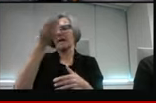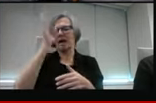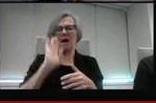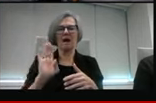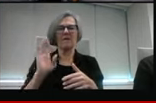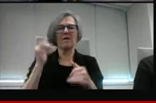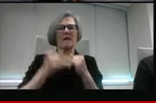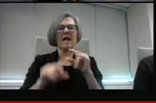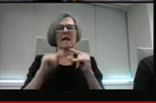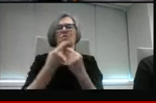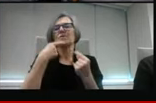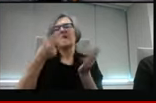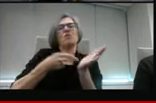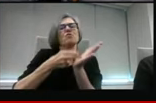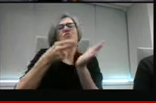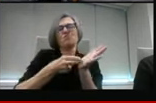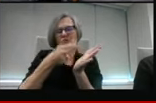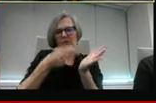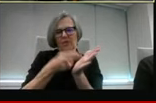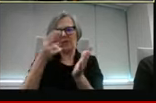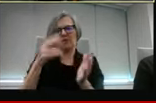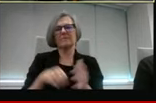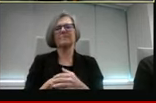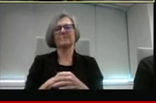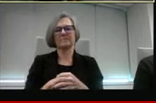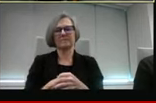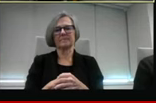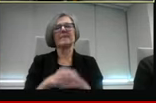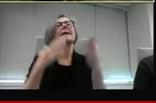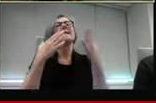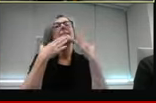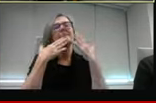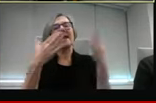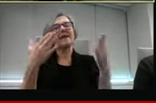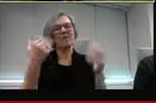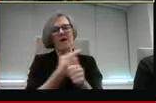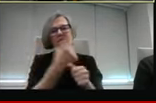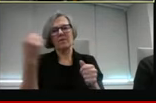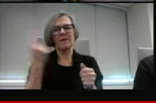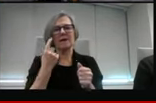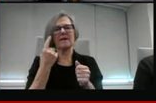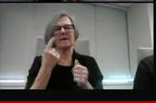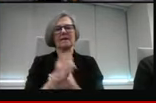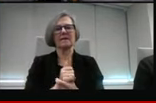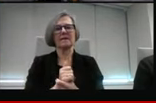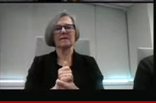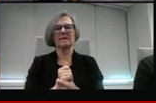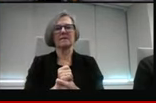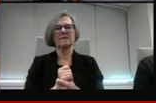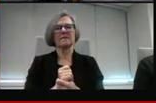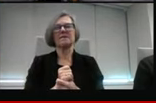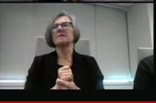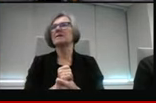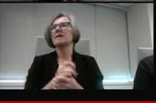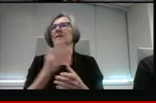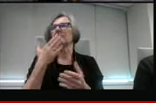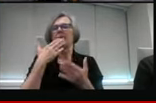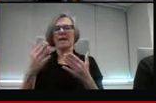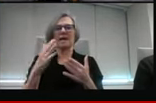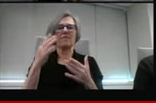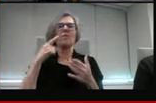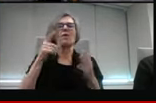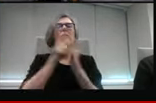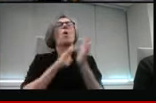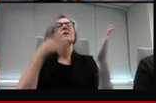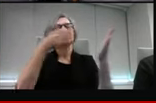suit shout for the L suit thank you everybody Andrew fine for the last suit thanq LC for the last